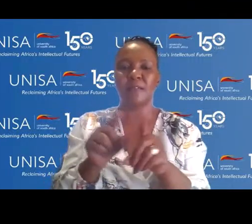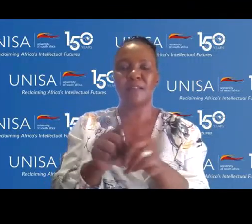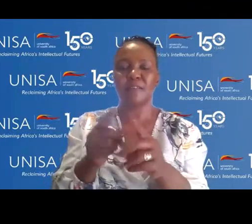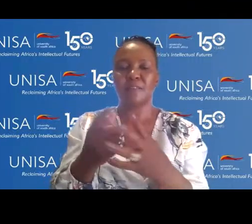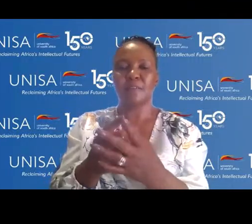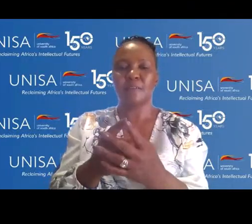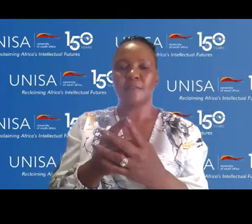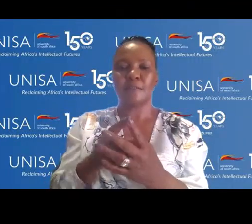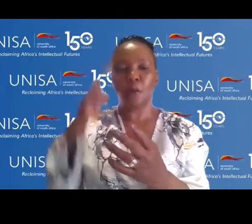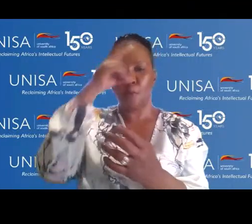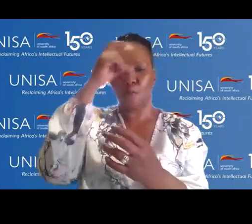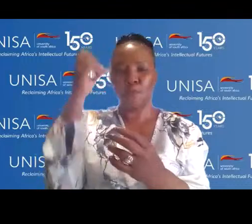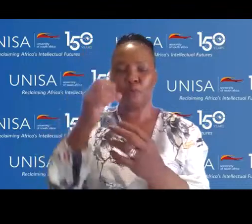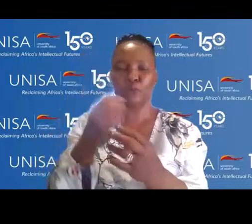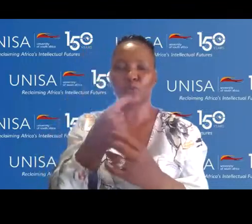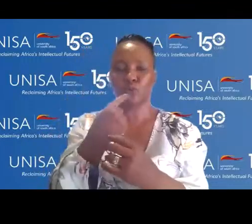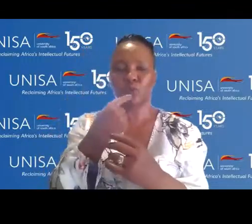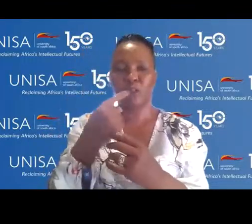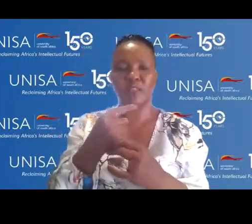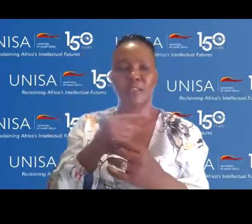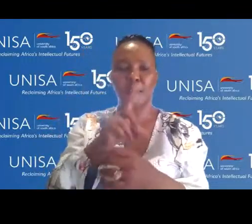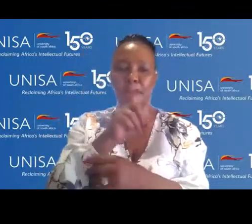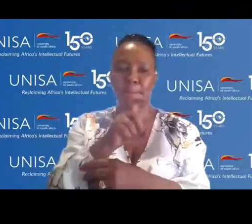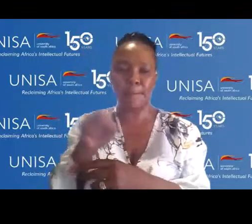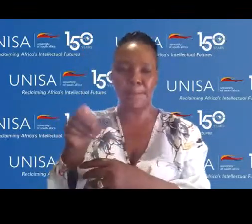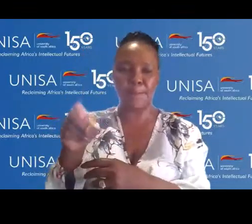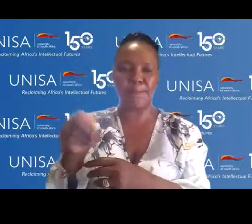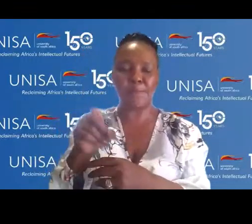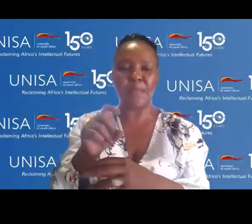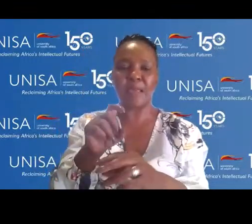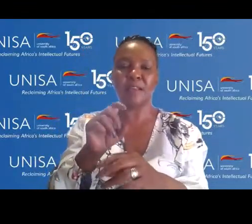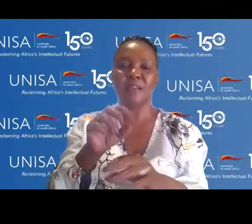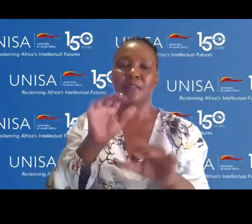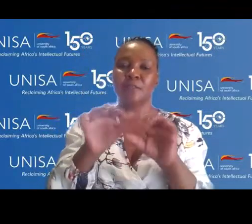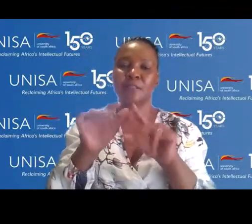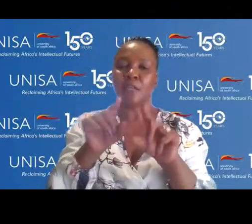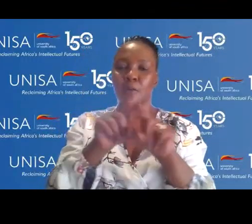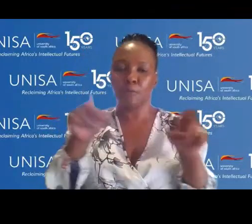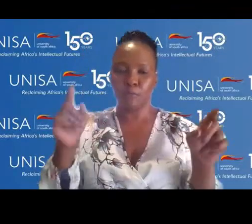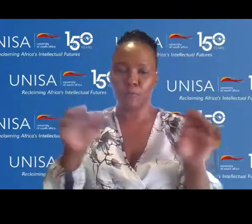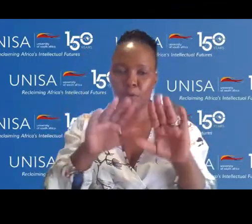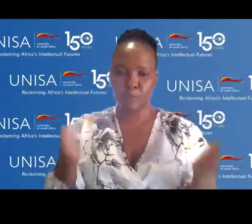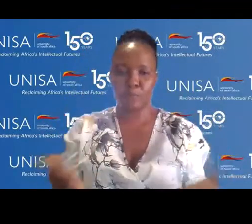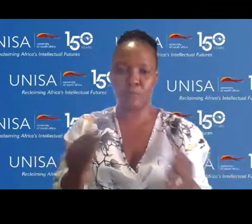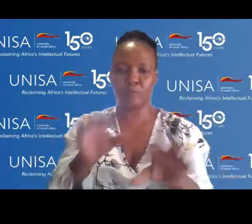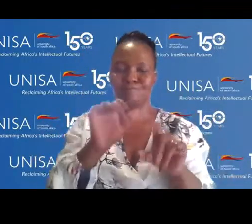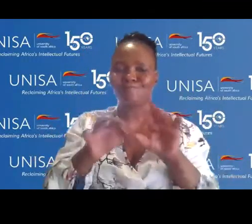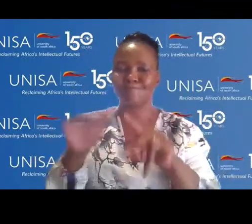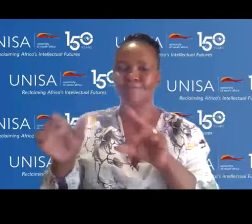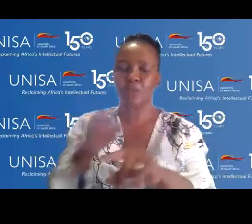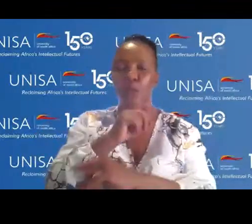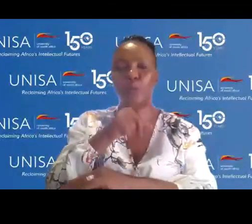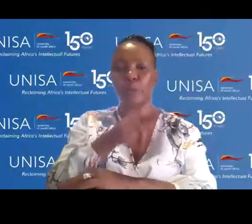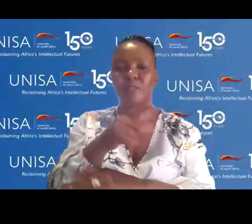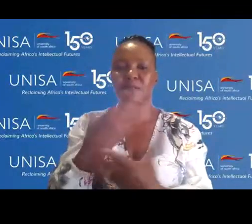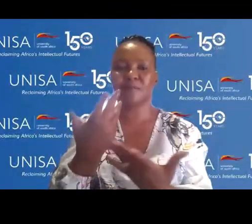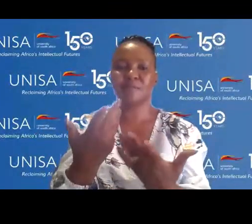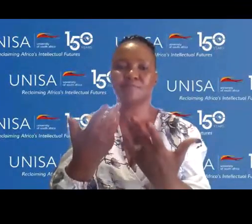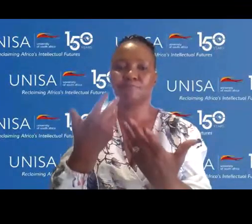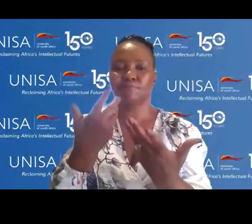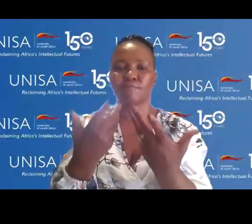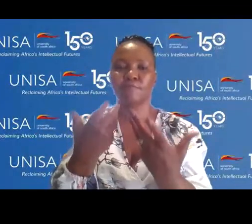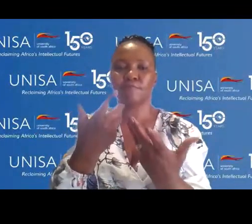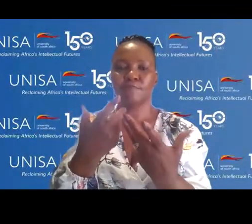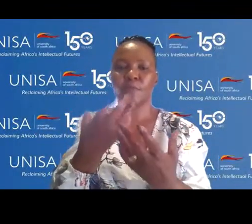keyboard. And when you connect it to your phone, you can type using that. So I've got mine